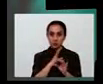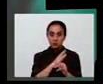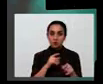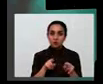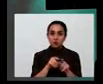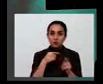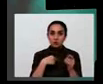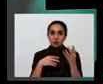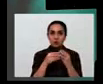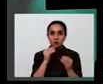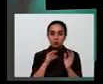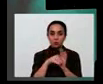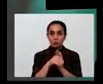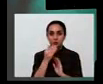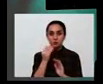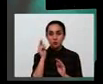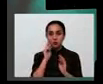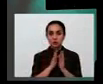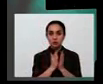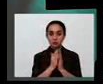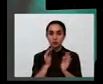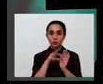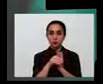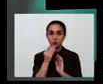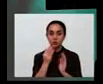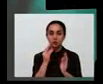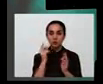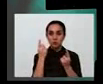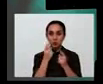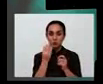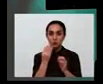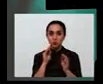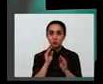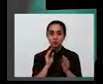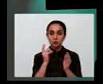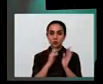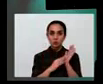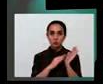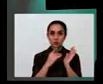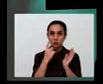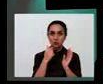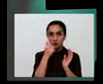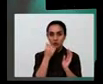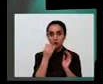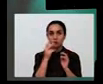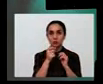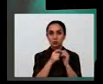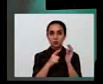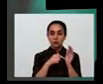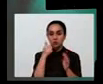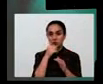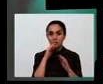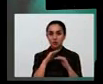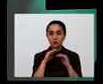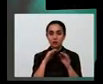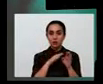o'quvchilar. Yana biz o'sha qo'shimcha adabiyotlardan, qo'shimcha ma'lumotlardan to'plab mamlakatning, ya'ni 91 yil va 2017 yillarda amalga